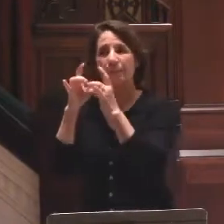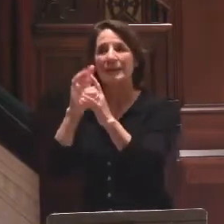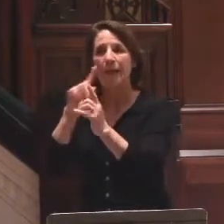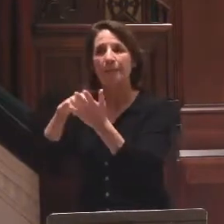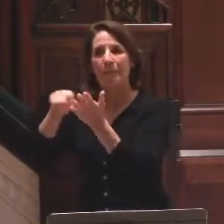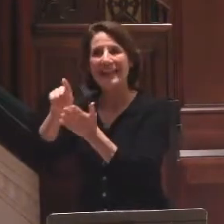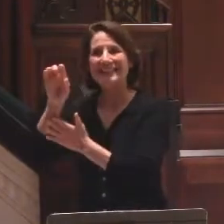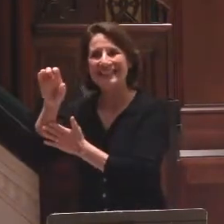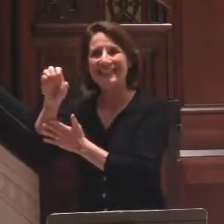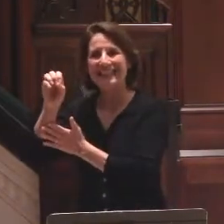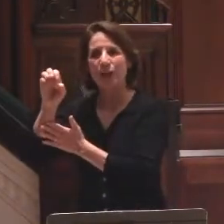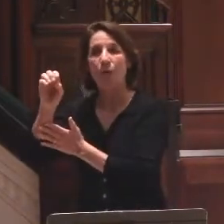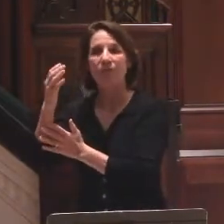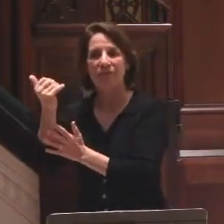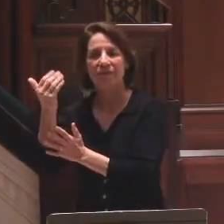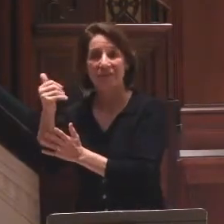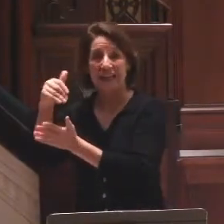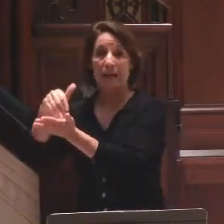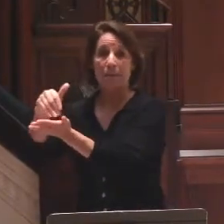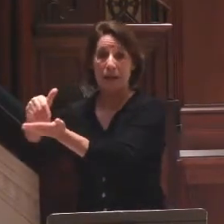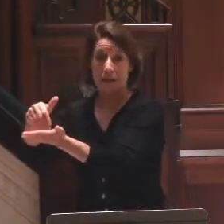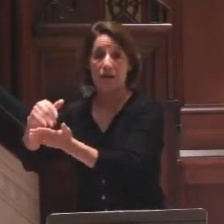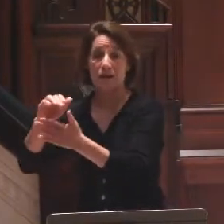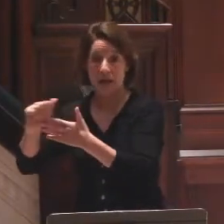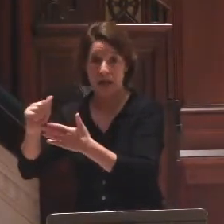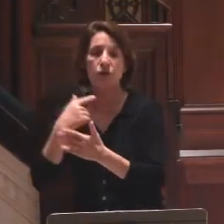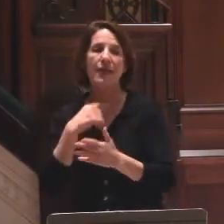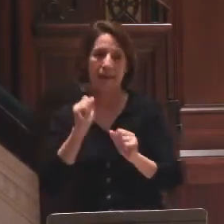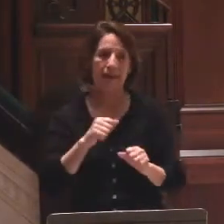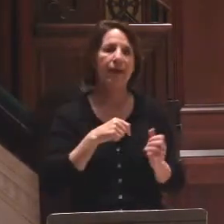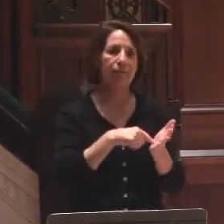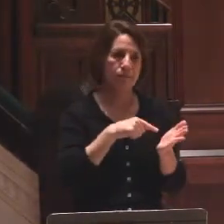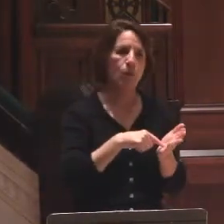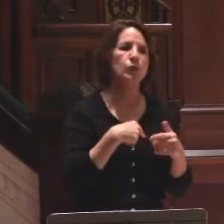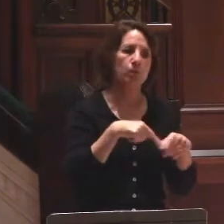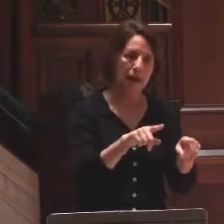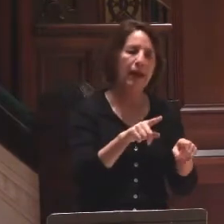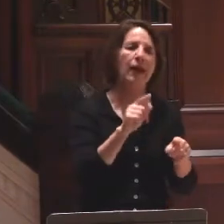million, it can afford to pay its workers a decent wage and decent benefits.